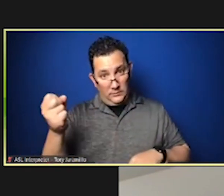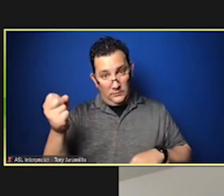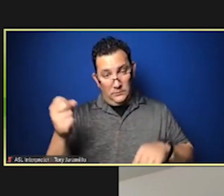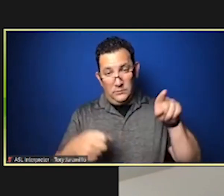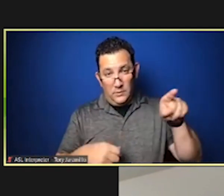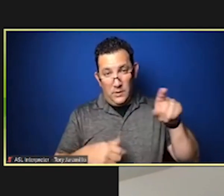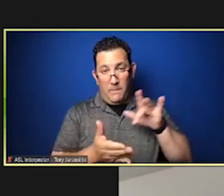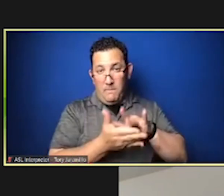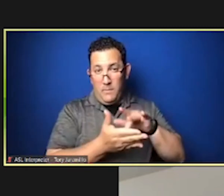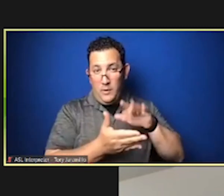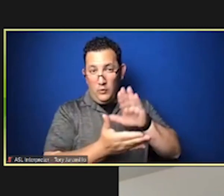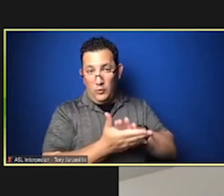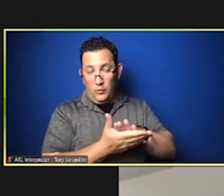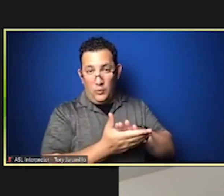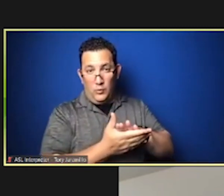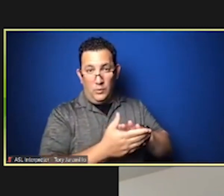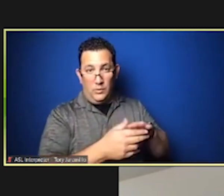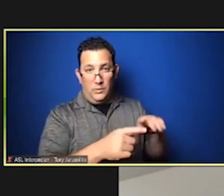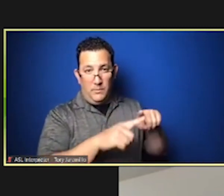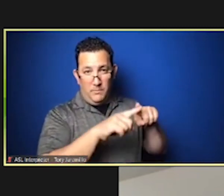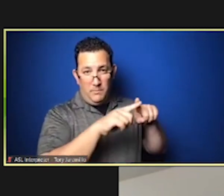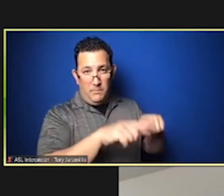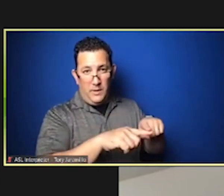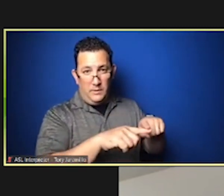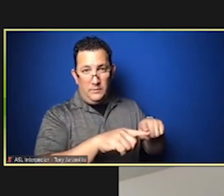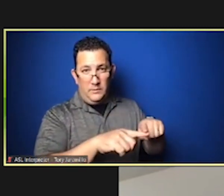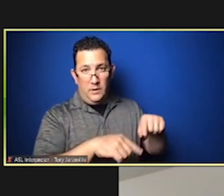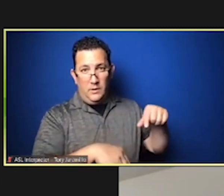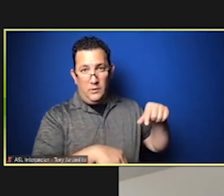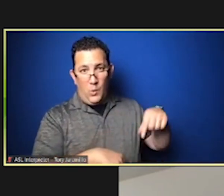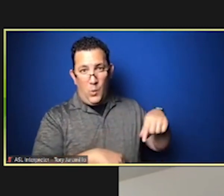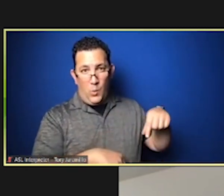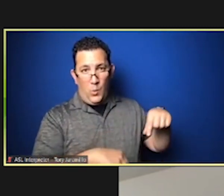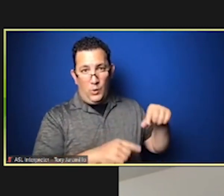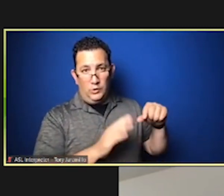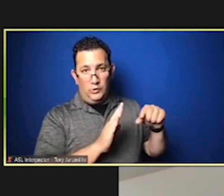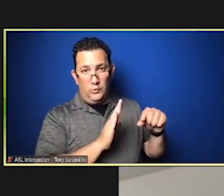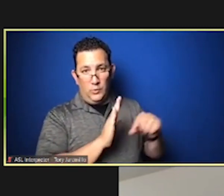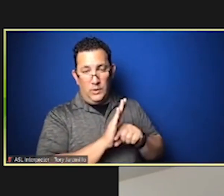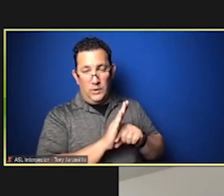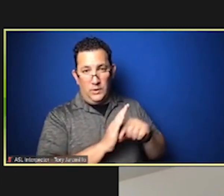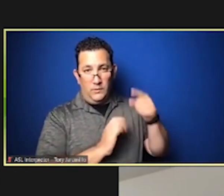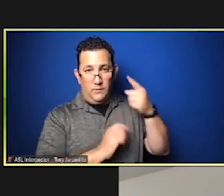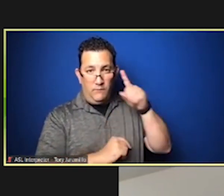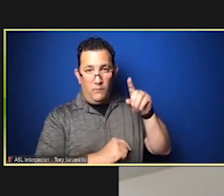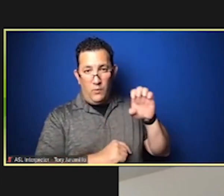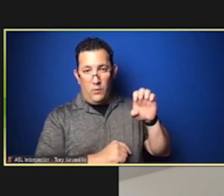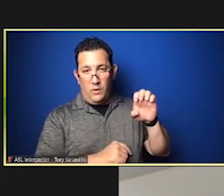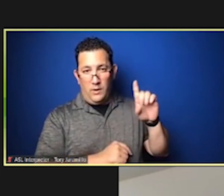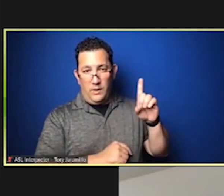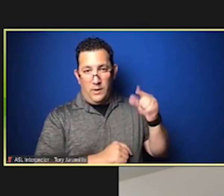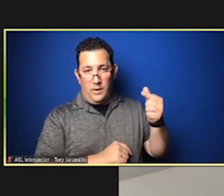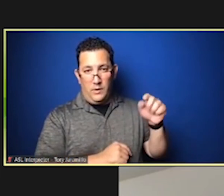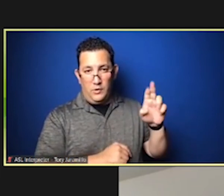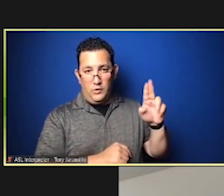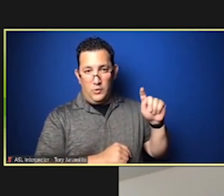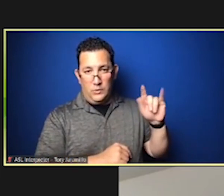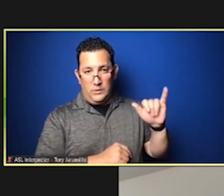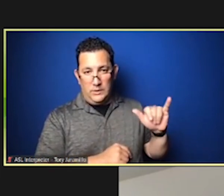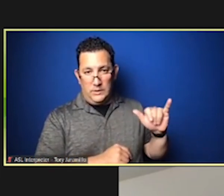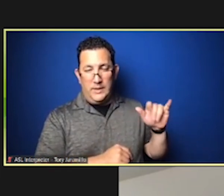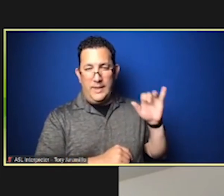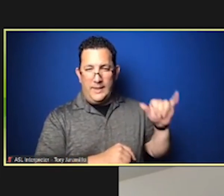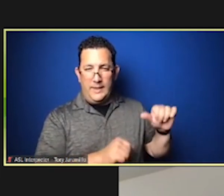are based on quarter grades. So for Edgenuity, since Edgenuity is a